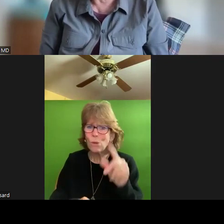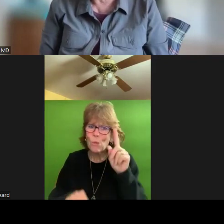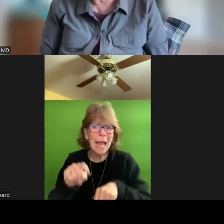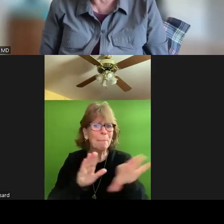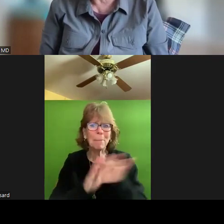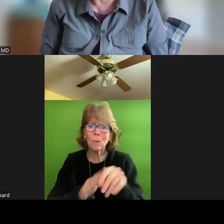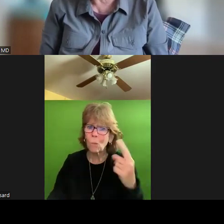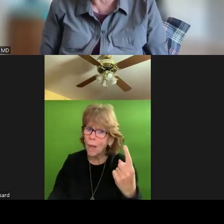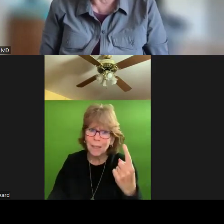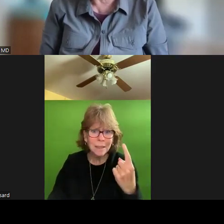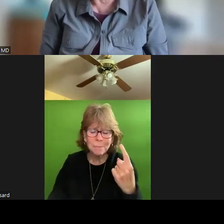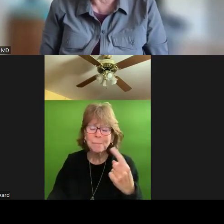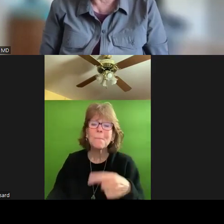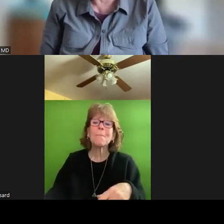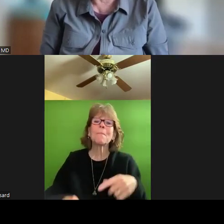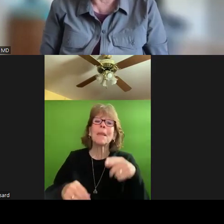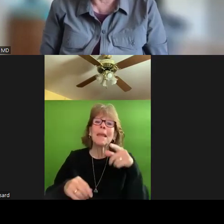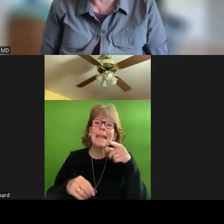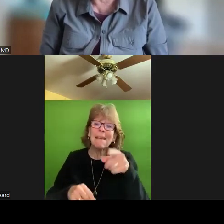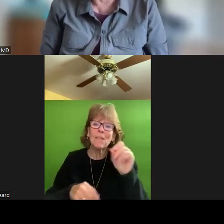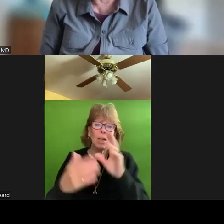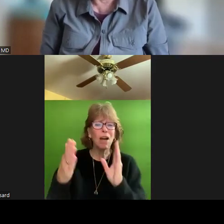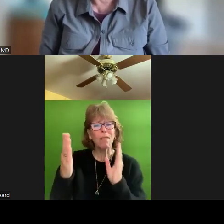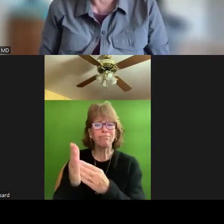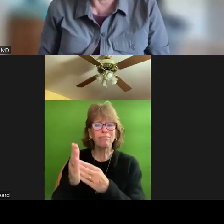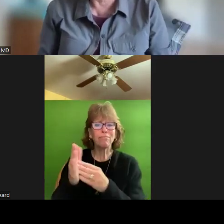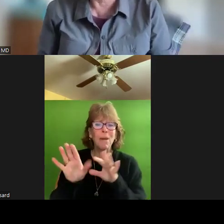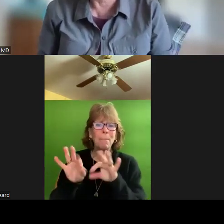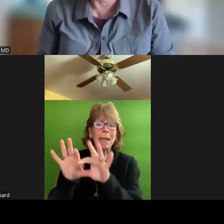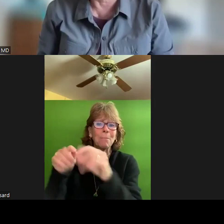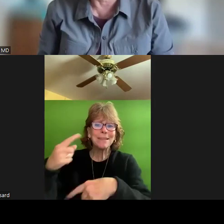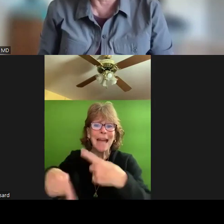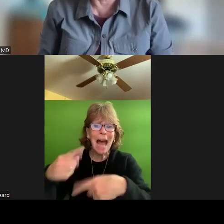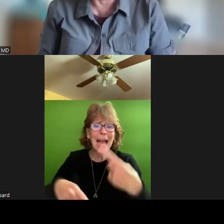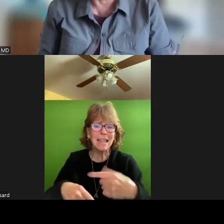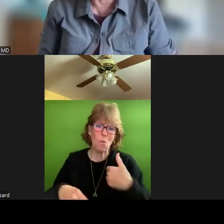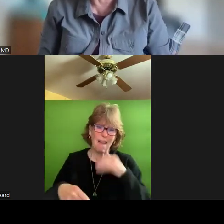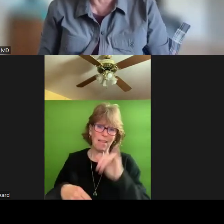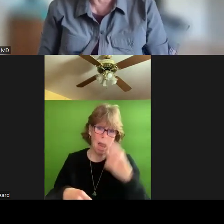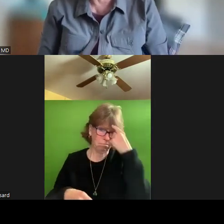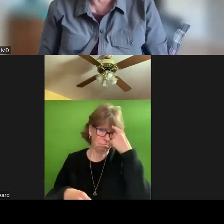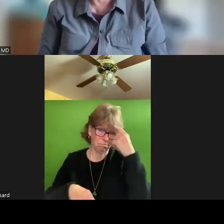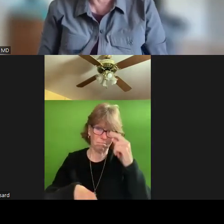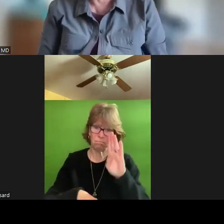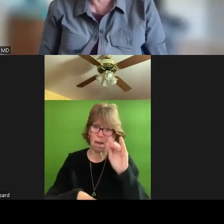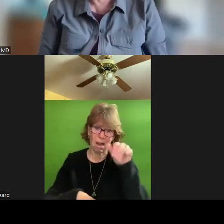And it states that long-standing bias against ASL contributes to language deprivation.